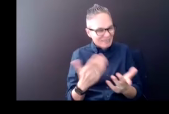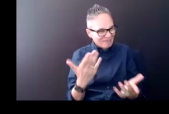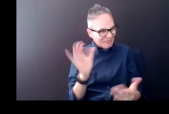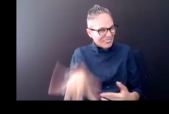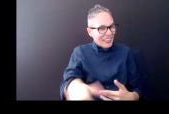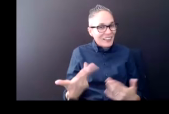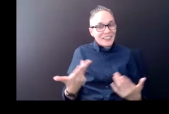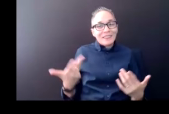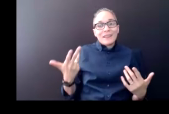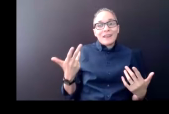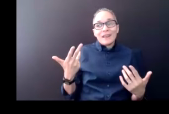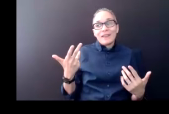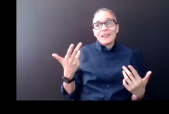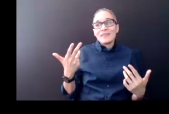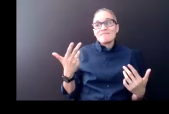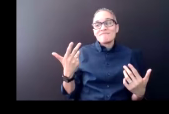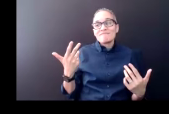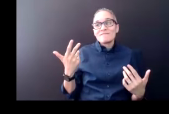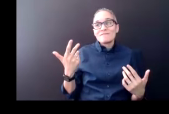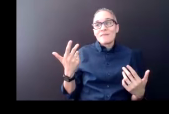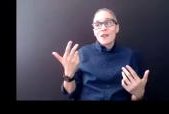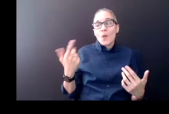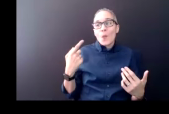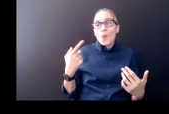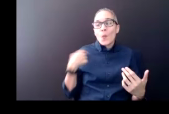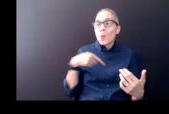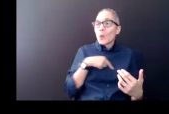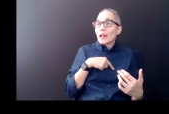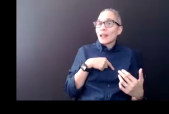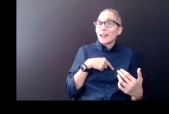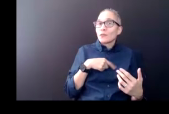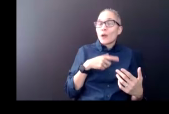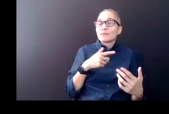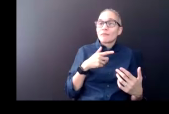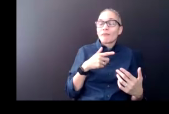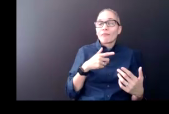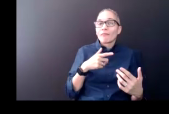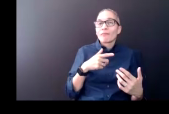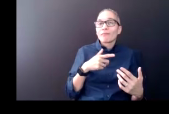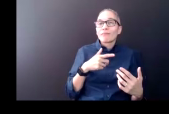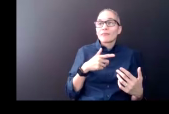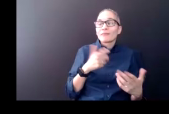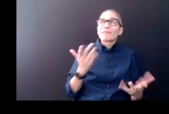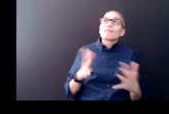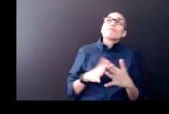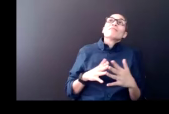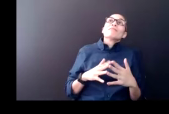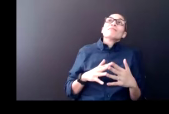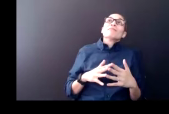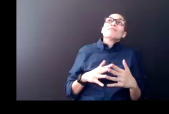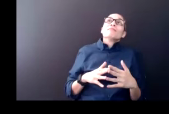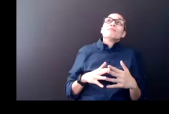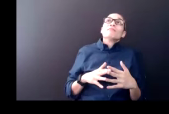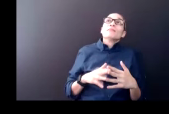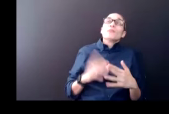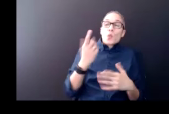like as we start to look at, and I think this is the problem, that I mentioned about like, the